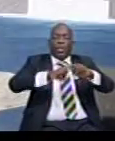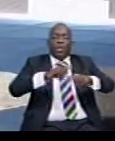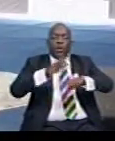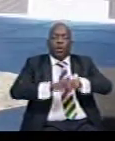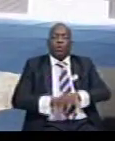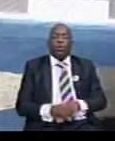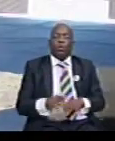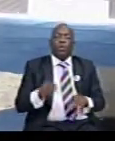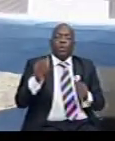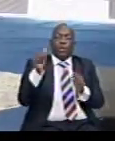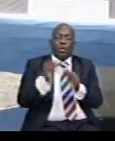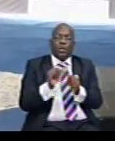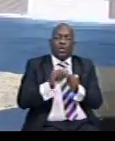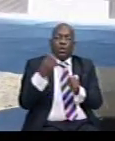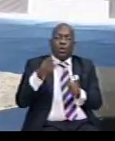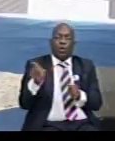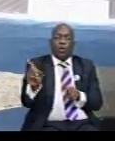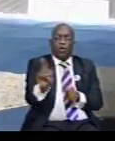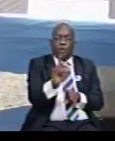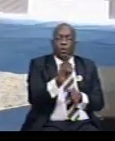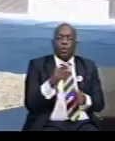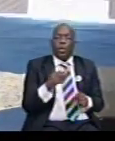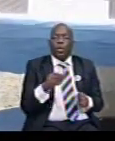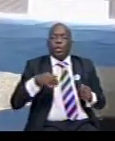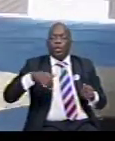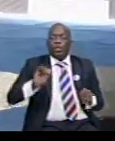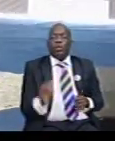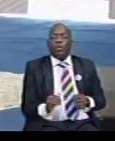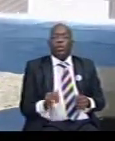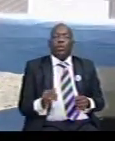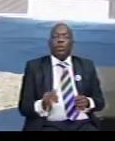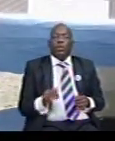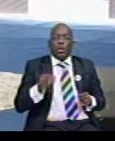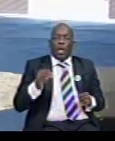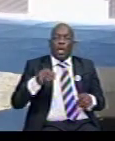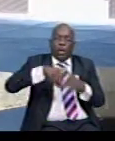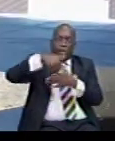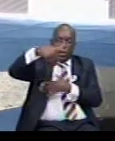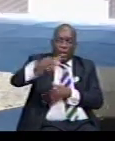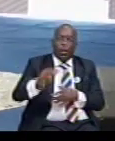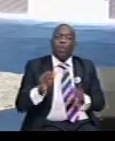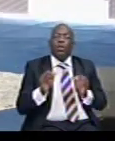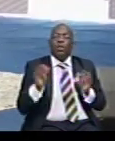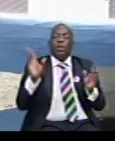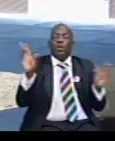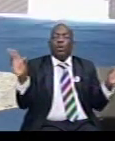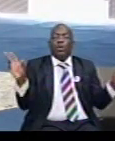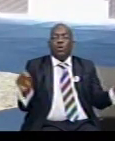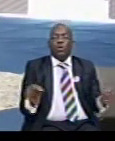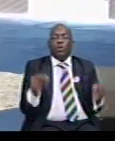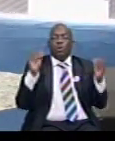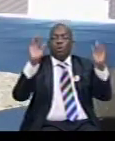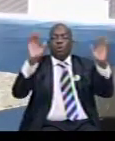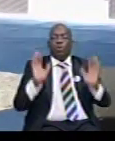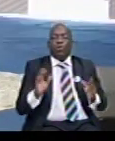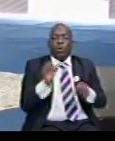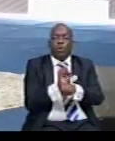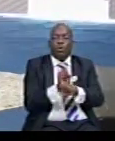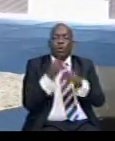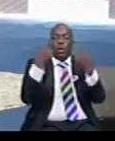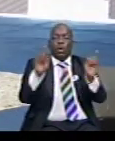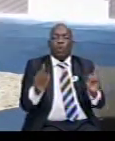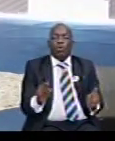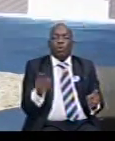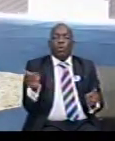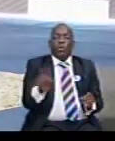Still outside, no miracle happened. And then they spoke in other tongues, and